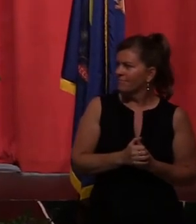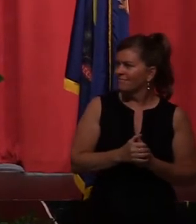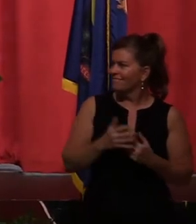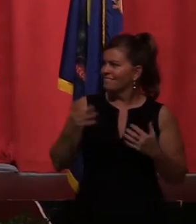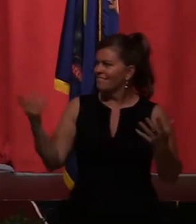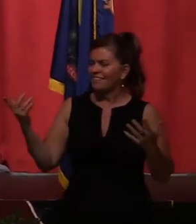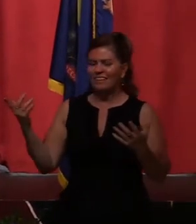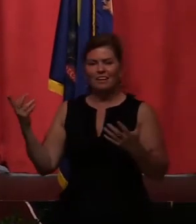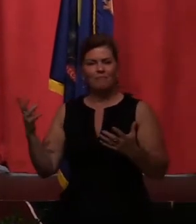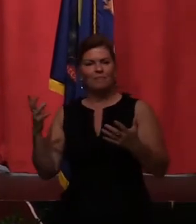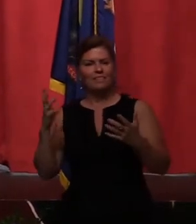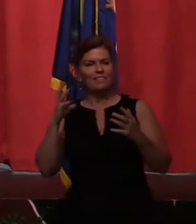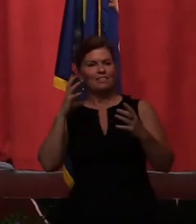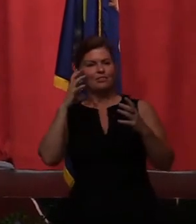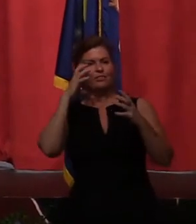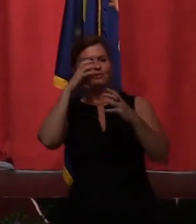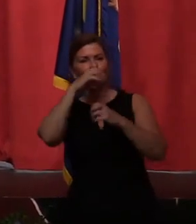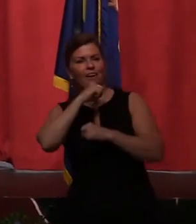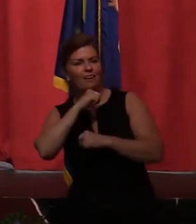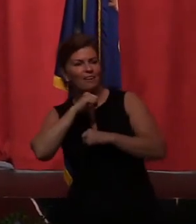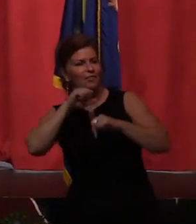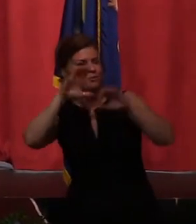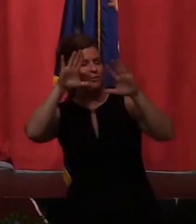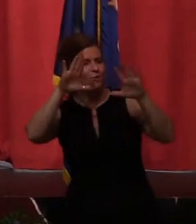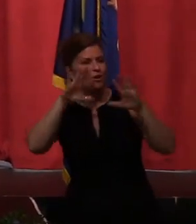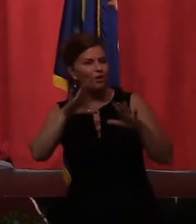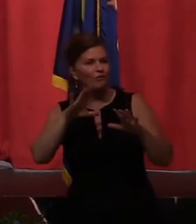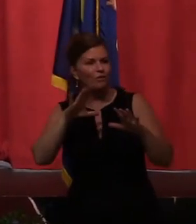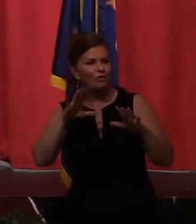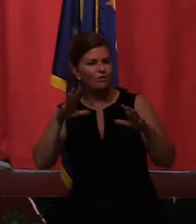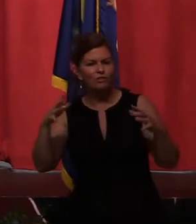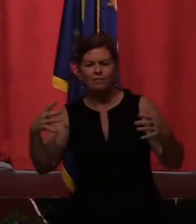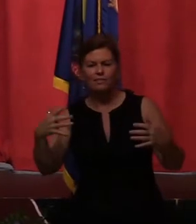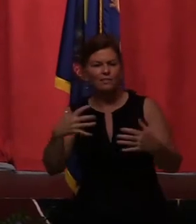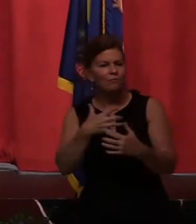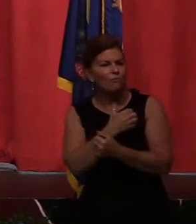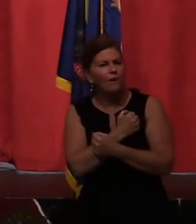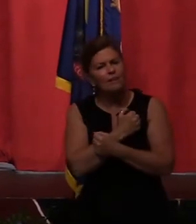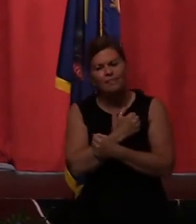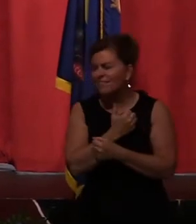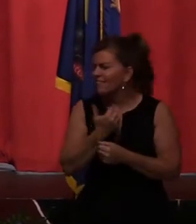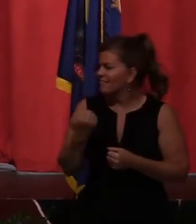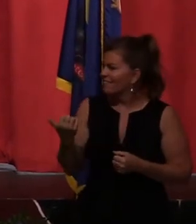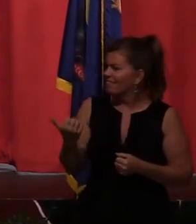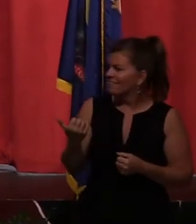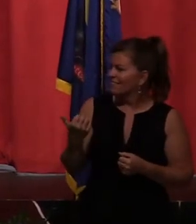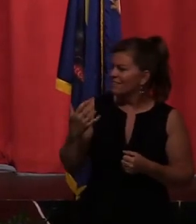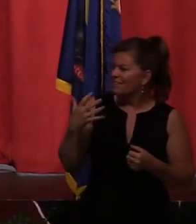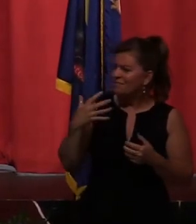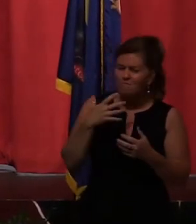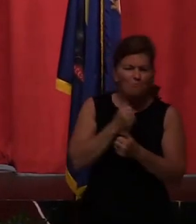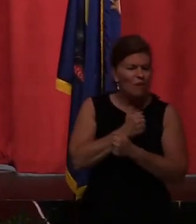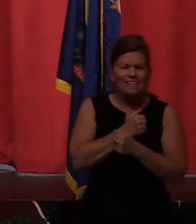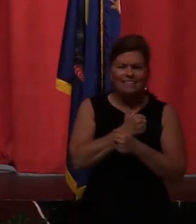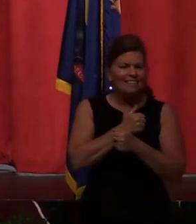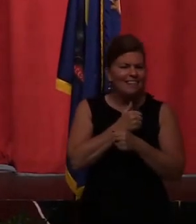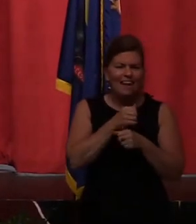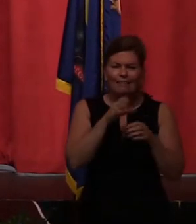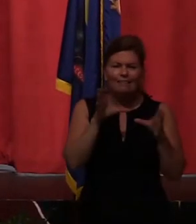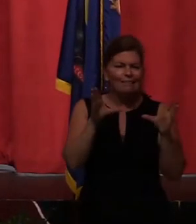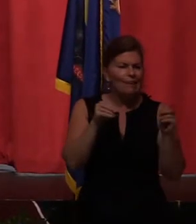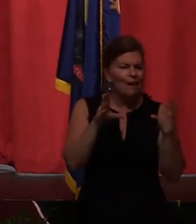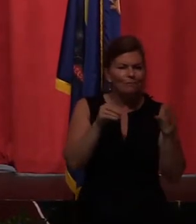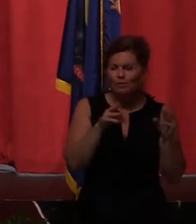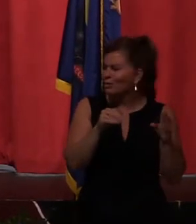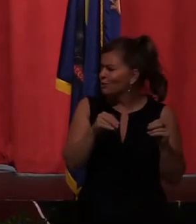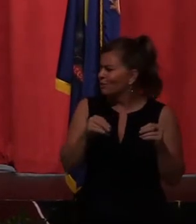strangeness and wonder. Embrace that squid and that lobster and those